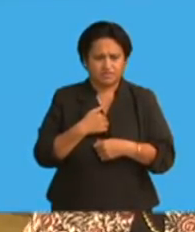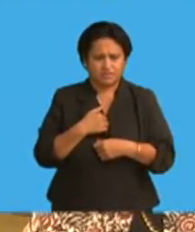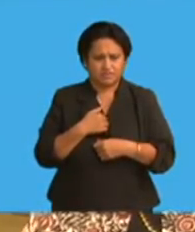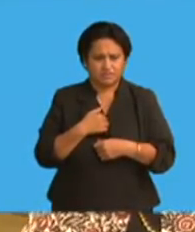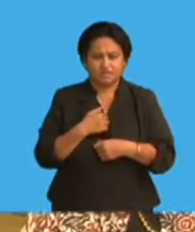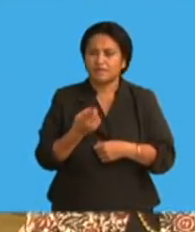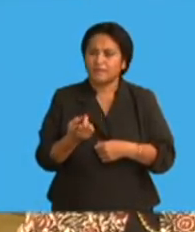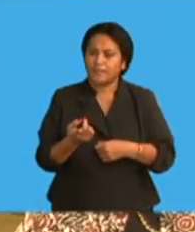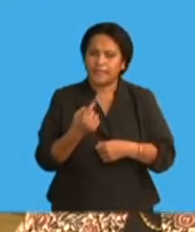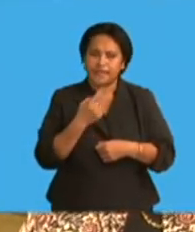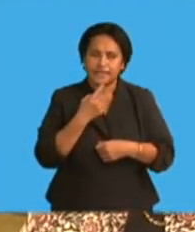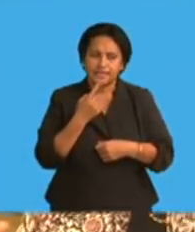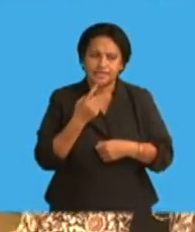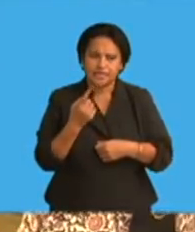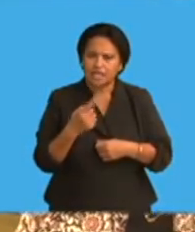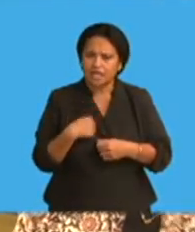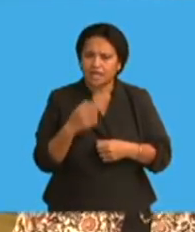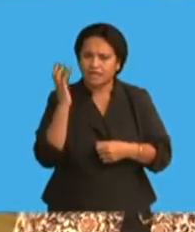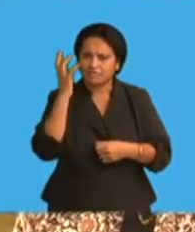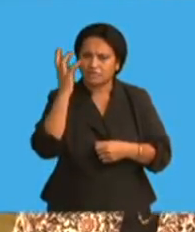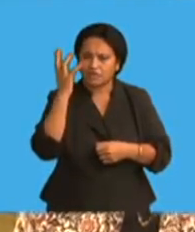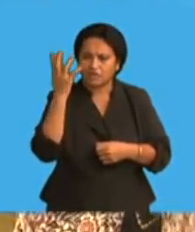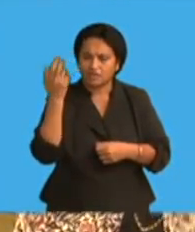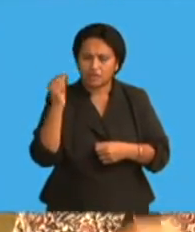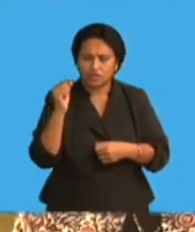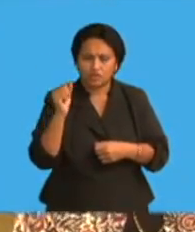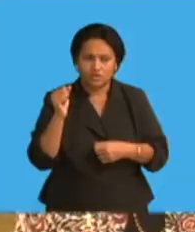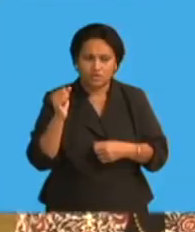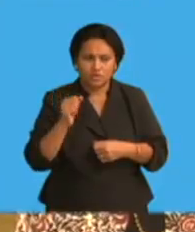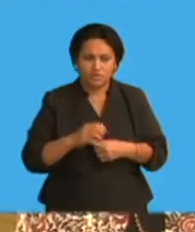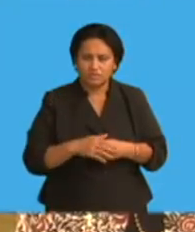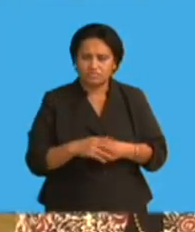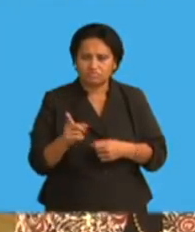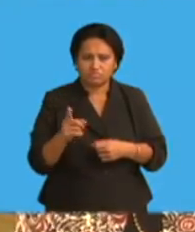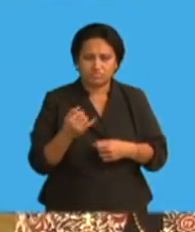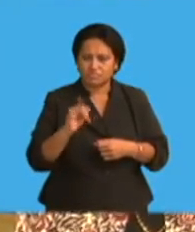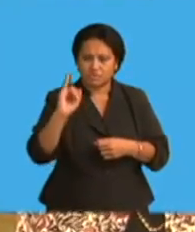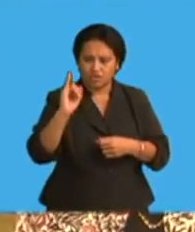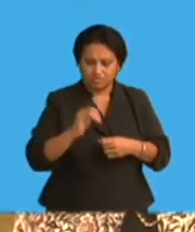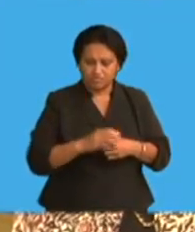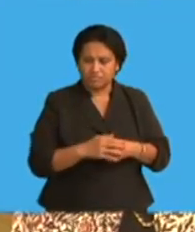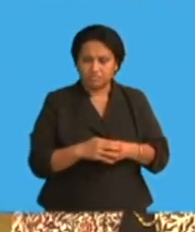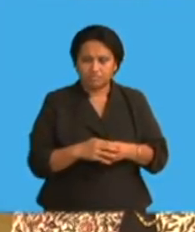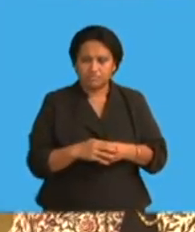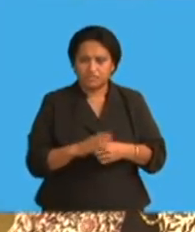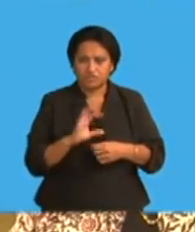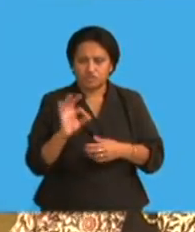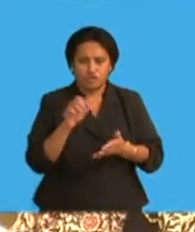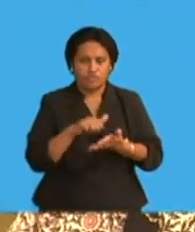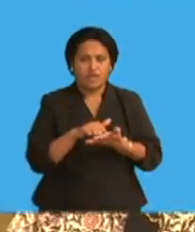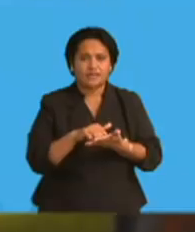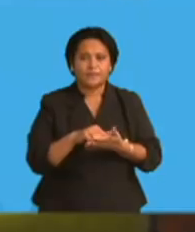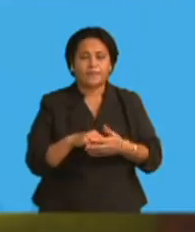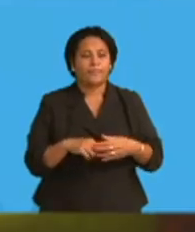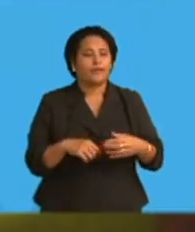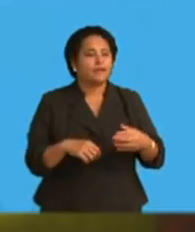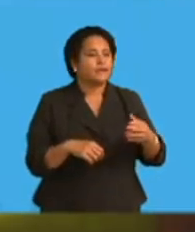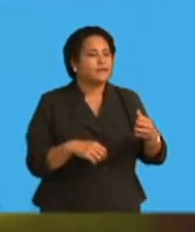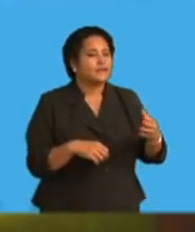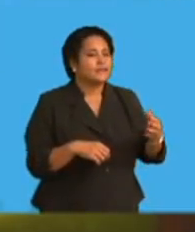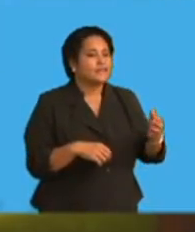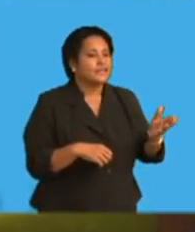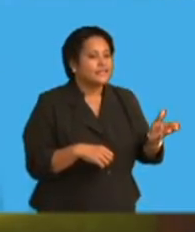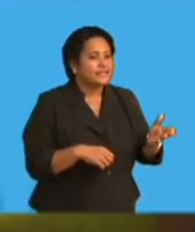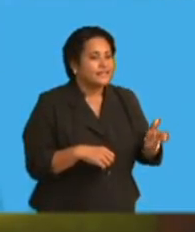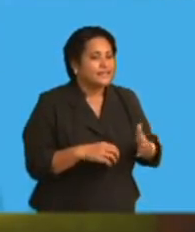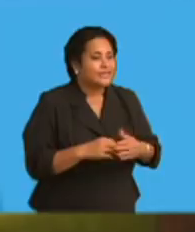include the Prime Minister. I'm sorry, Madam Speaker. That is completely false. Madam Speaker, I did not say Honorable Lalan